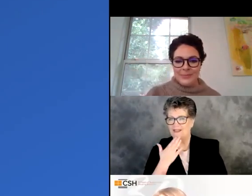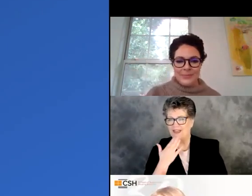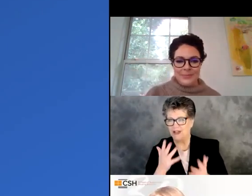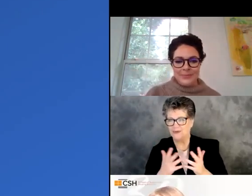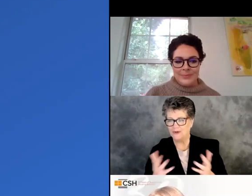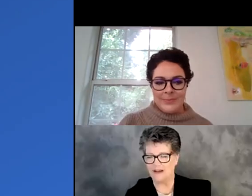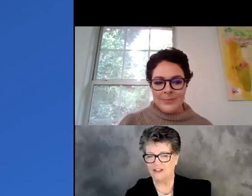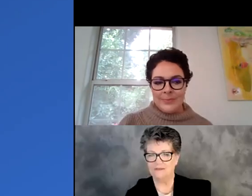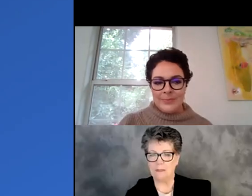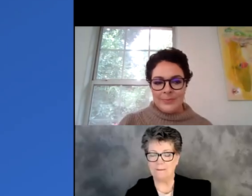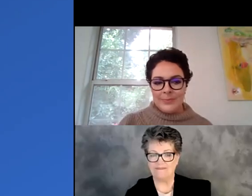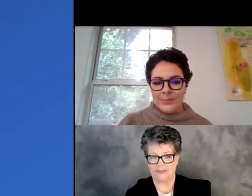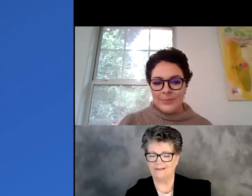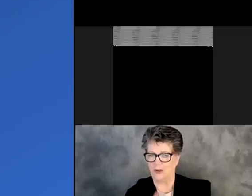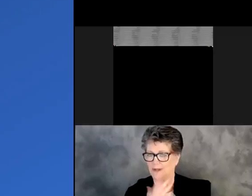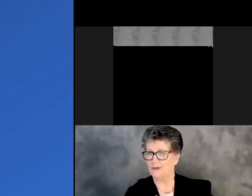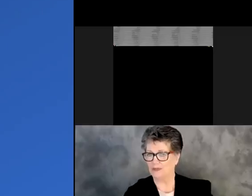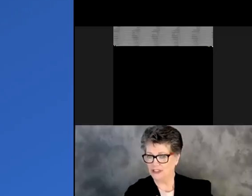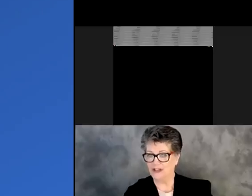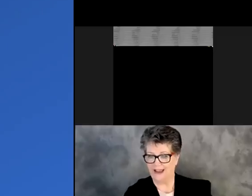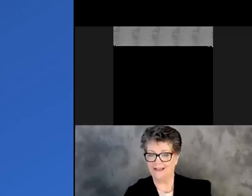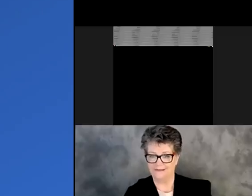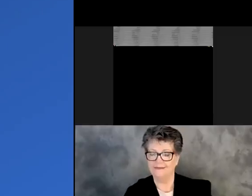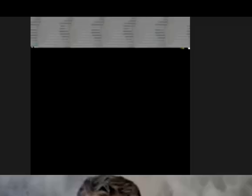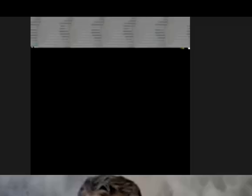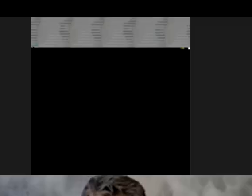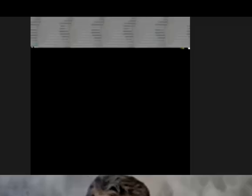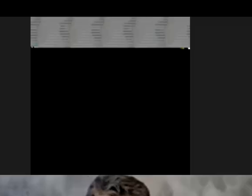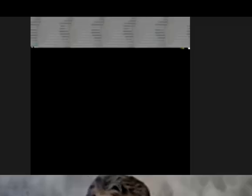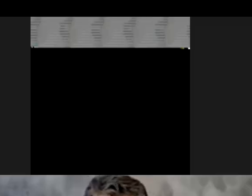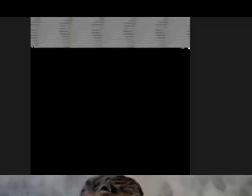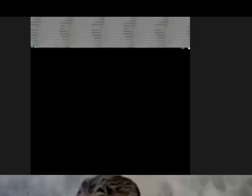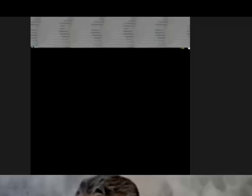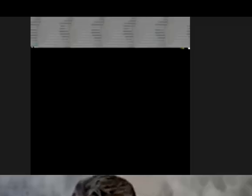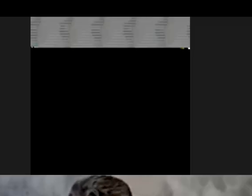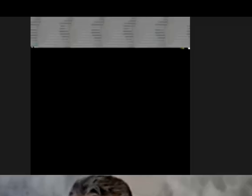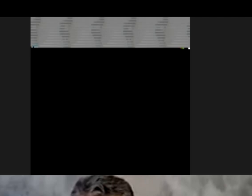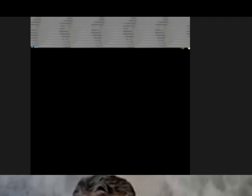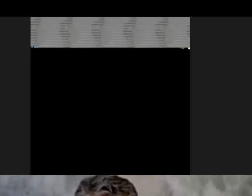of you. Really appreciate your insights and recommendations.